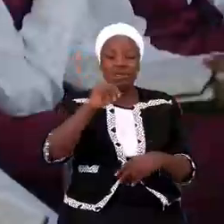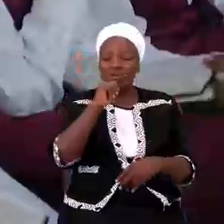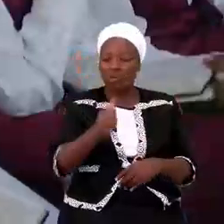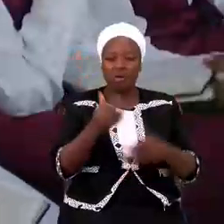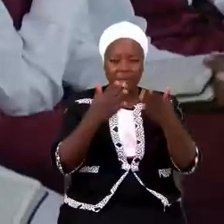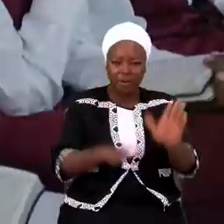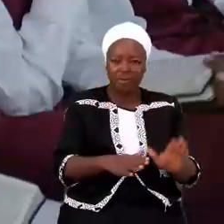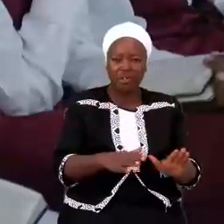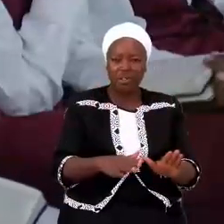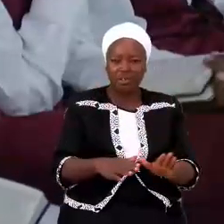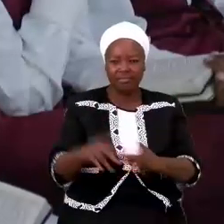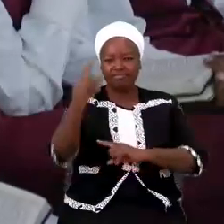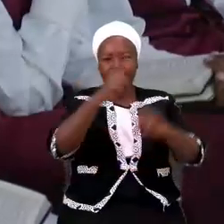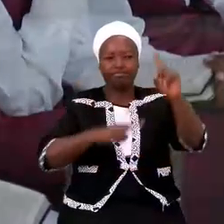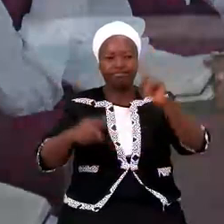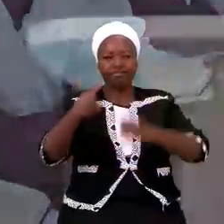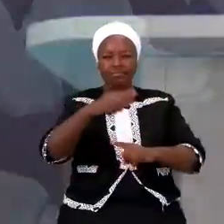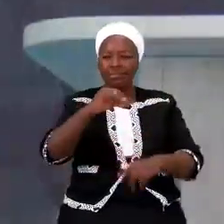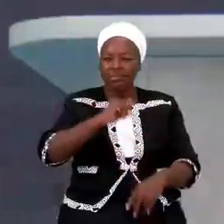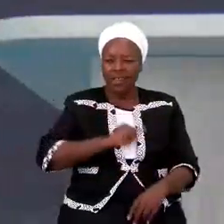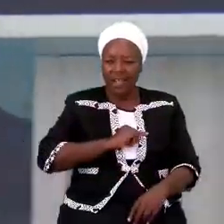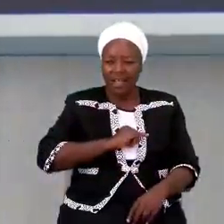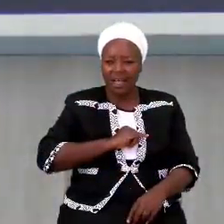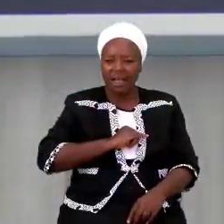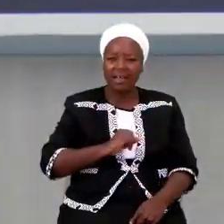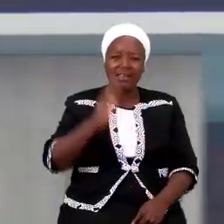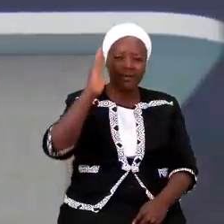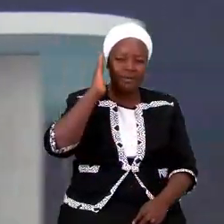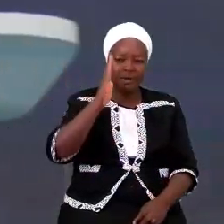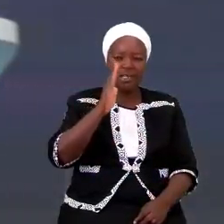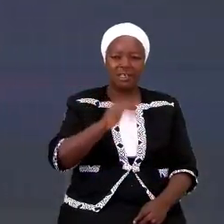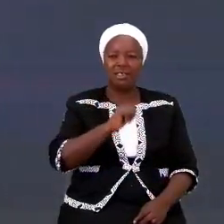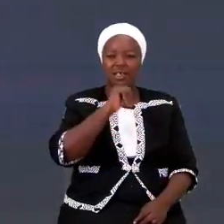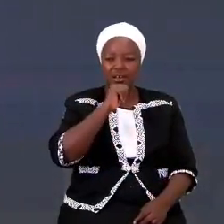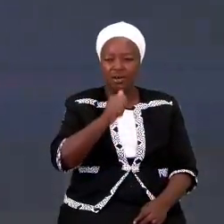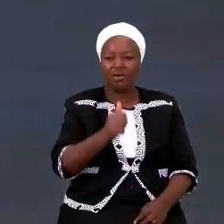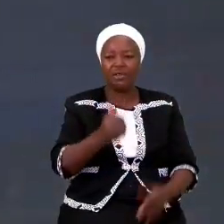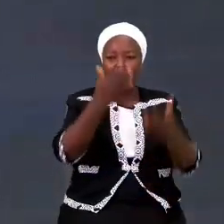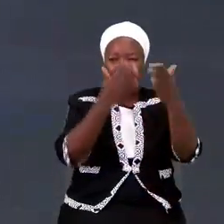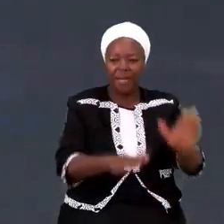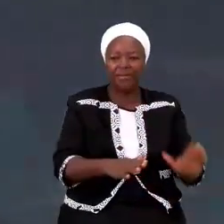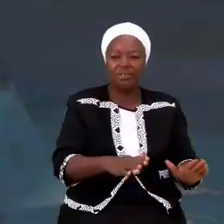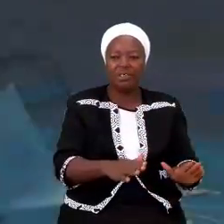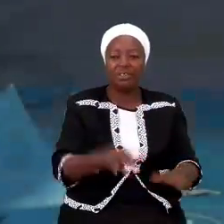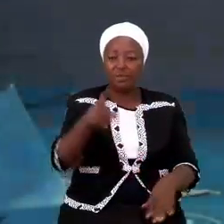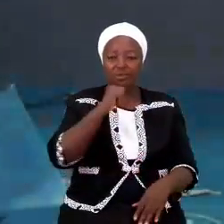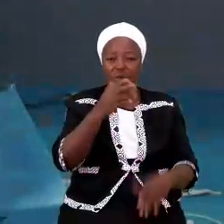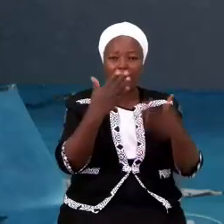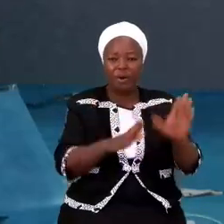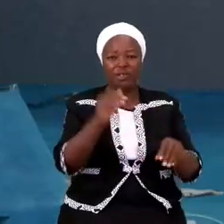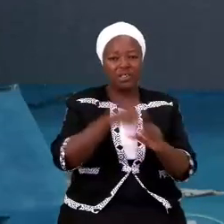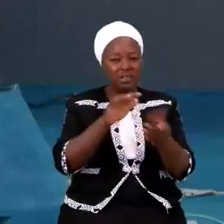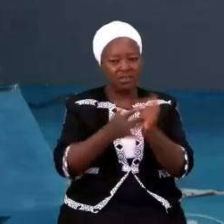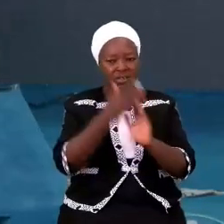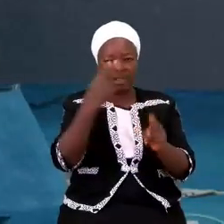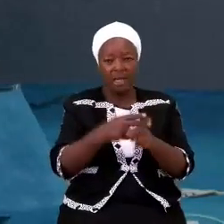name, because the love is revealed, that we should not perish but have everlasting life.